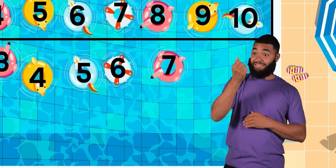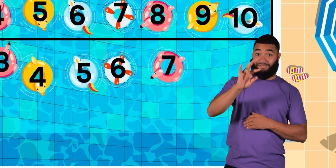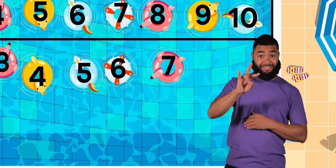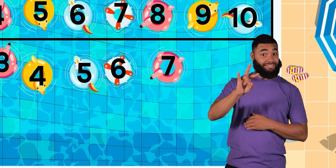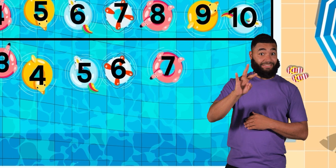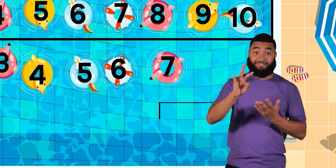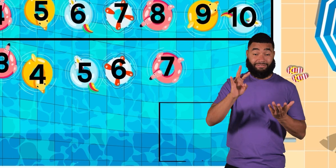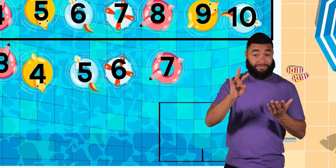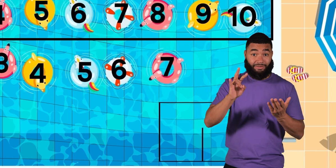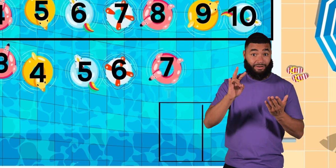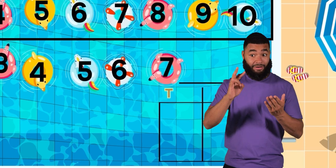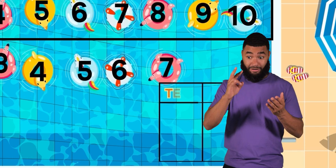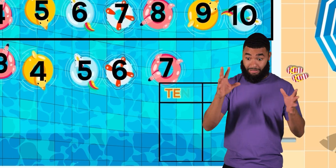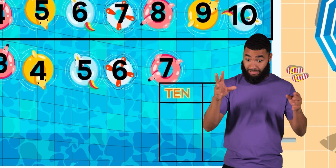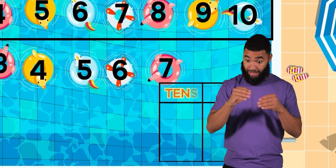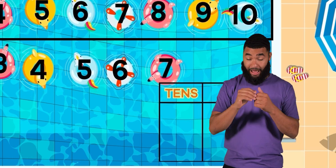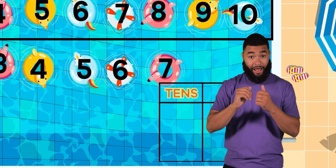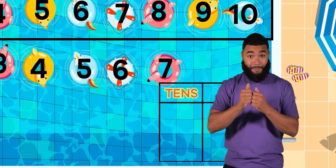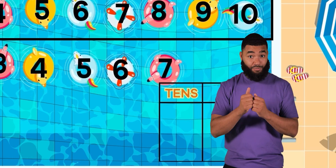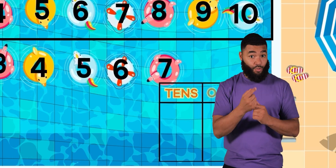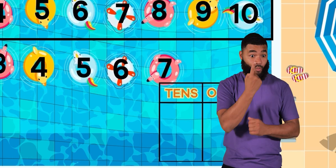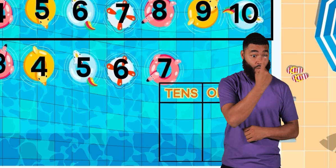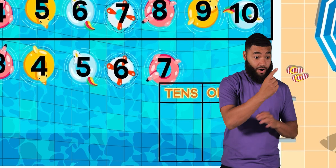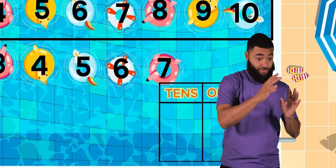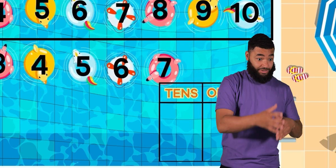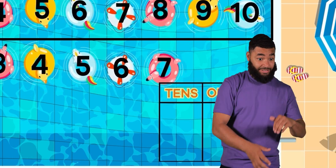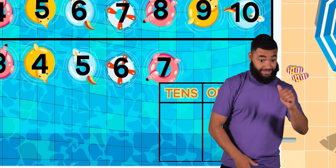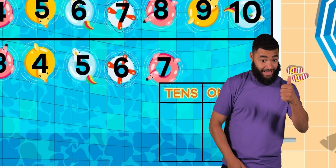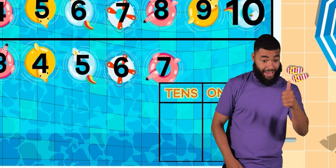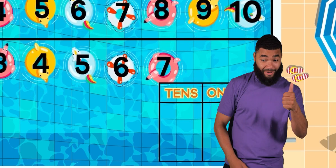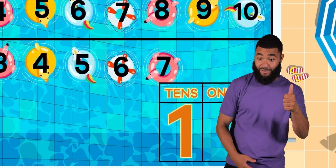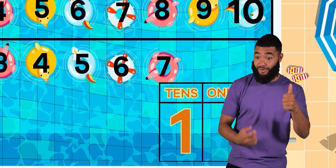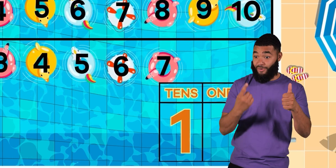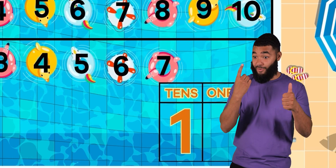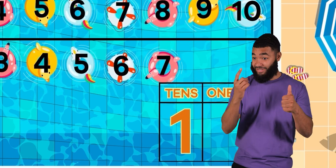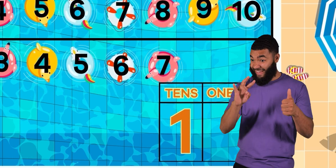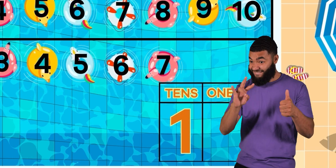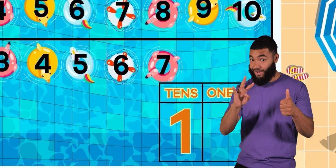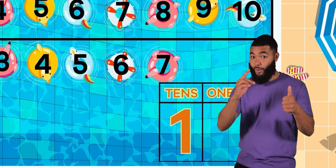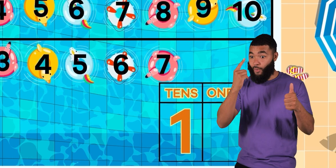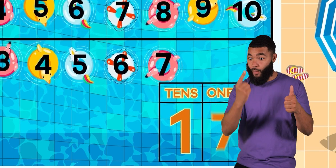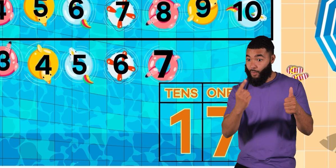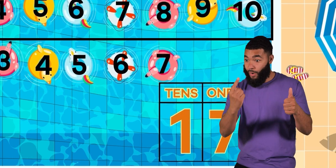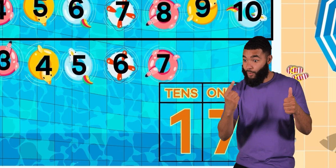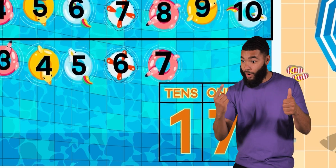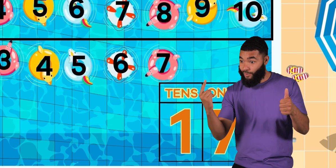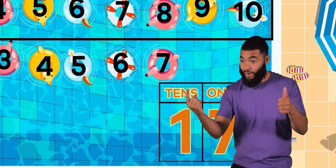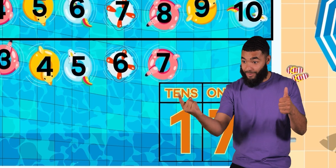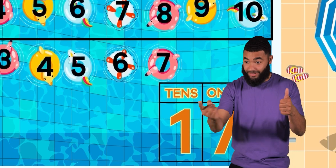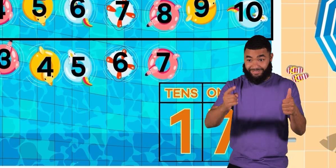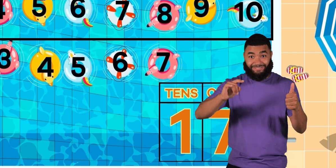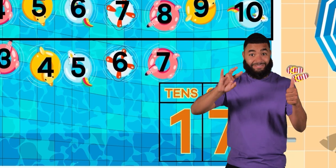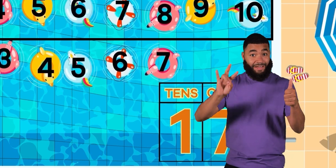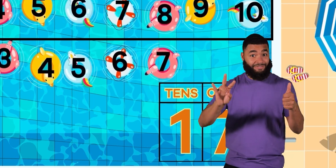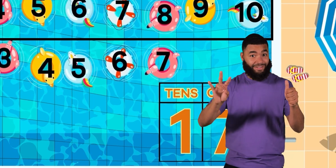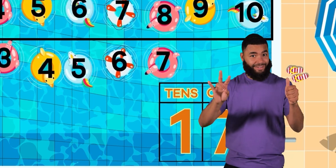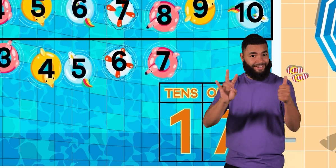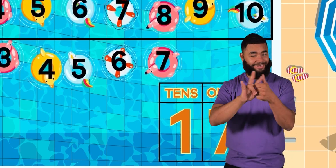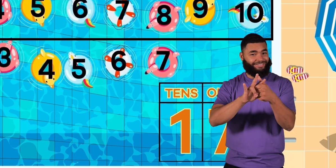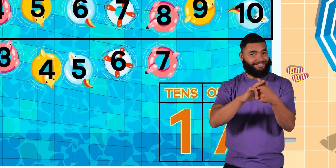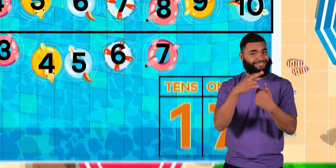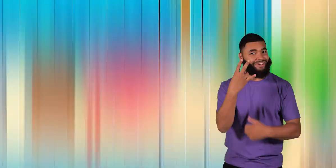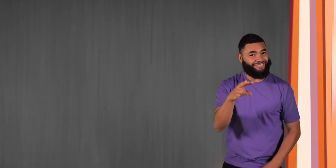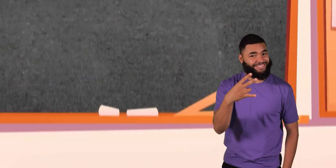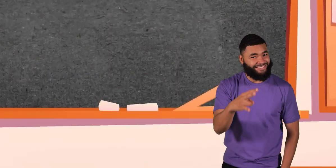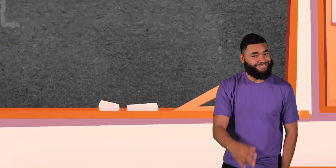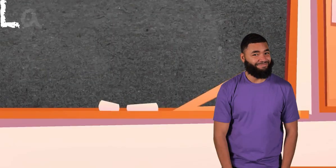so the number 17 is made up of one group of 10 and seven leftover ones.